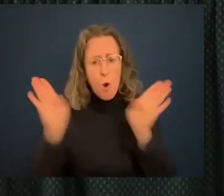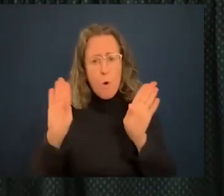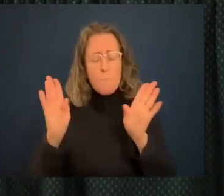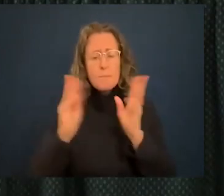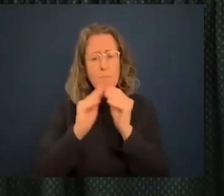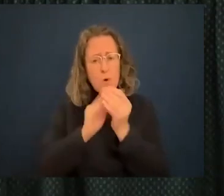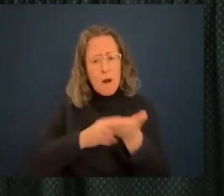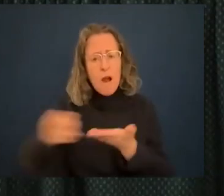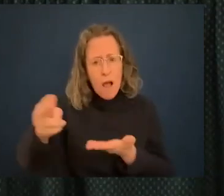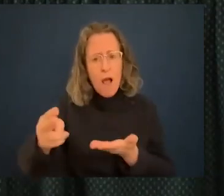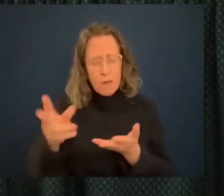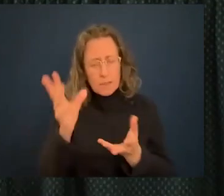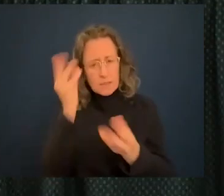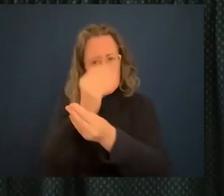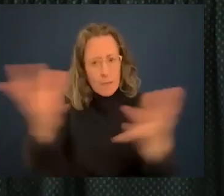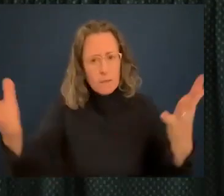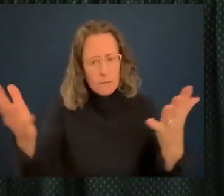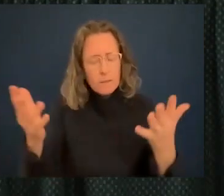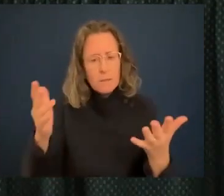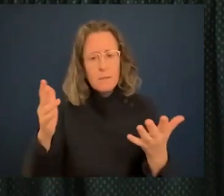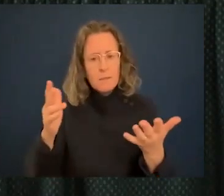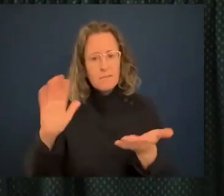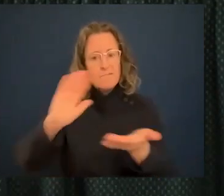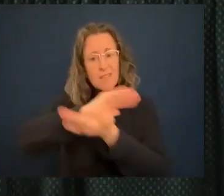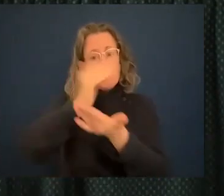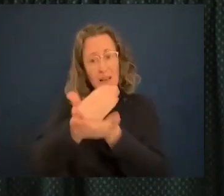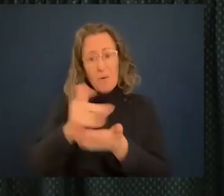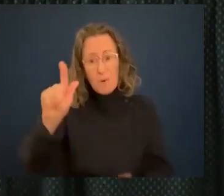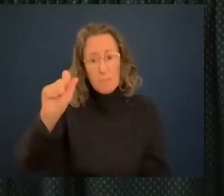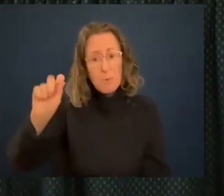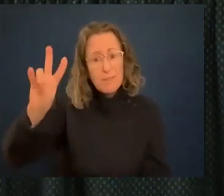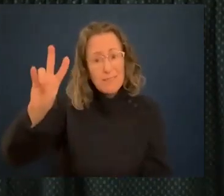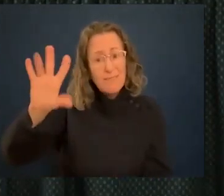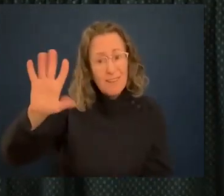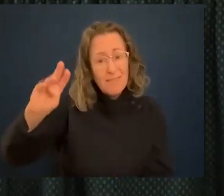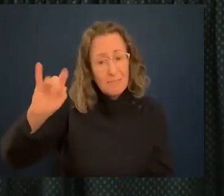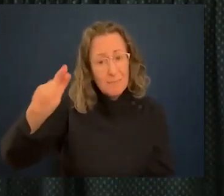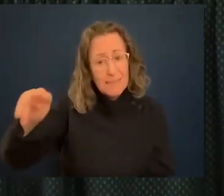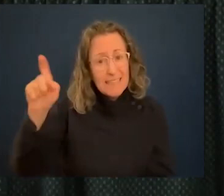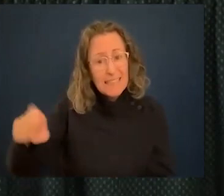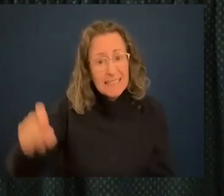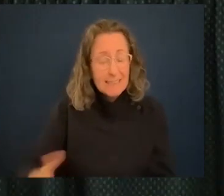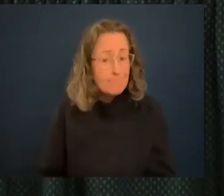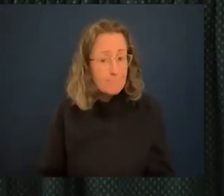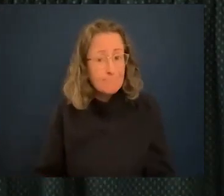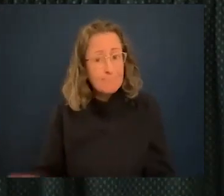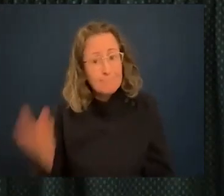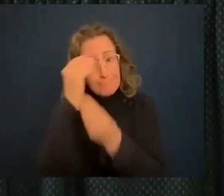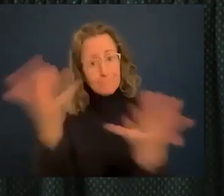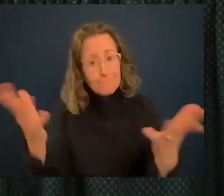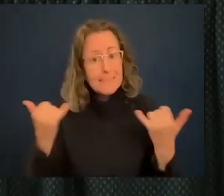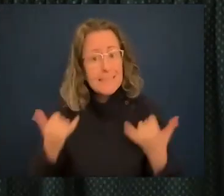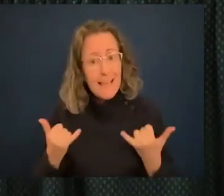and uh you know the community should be thinking about that when we're thinking about this model